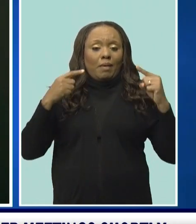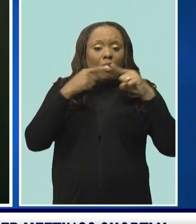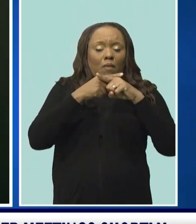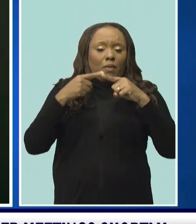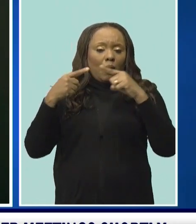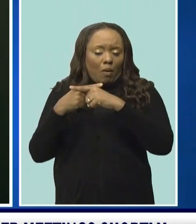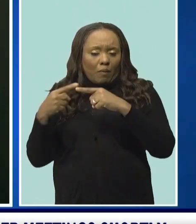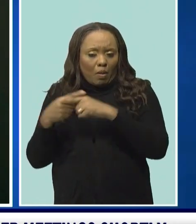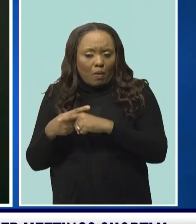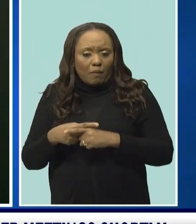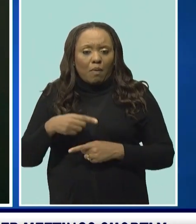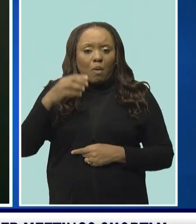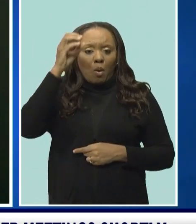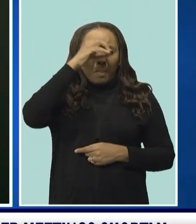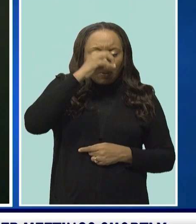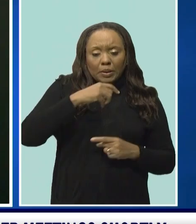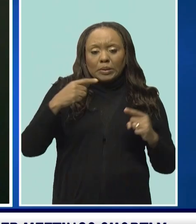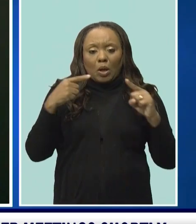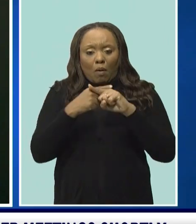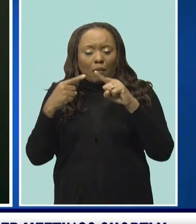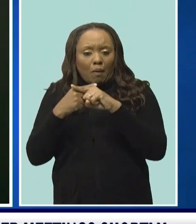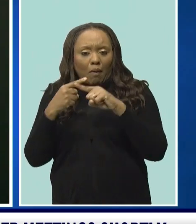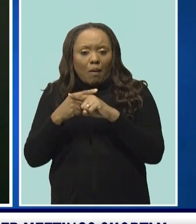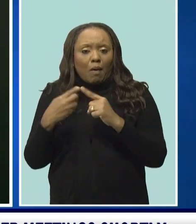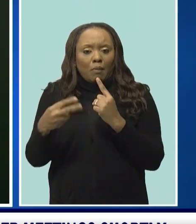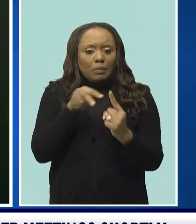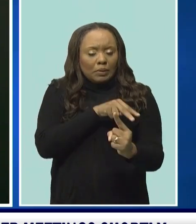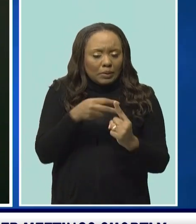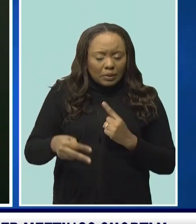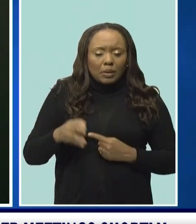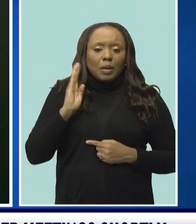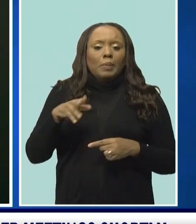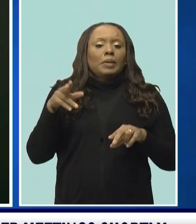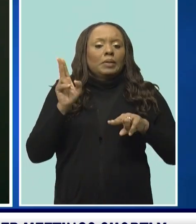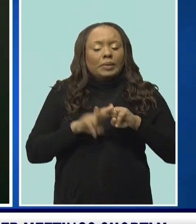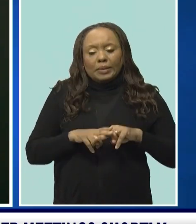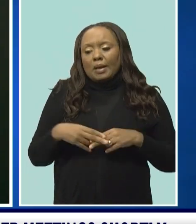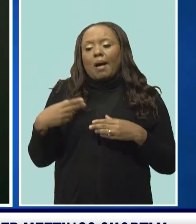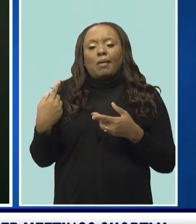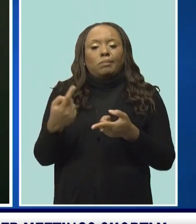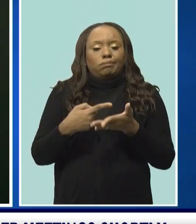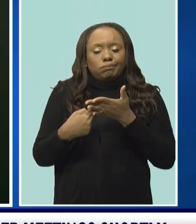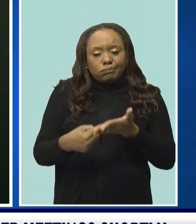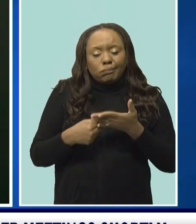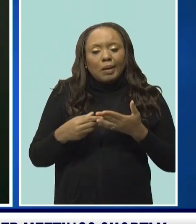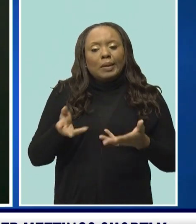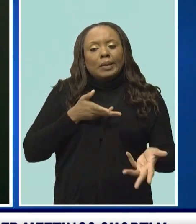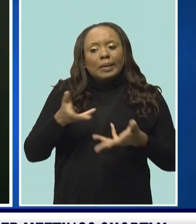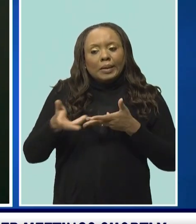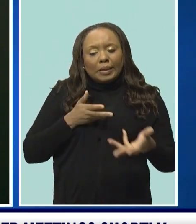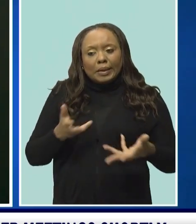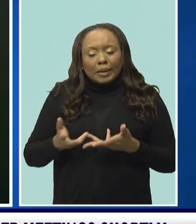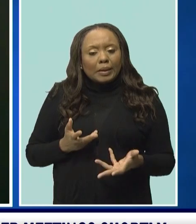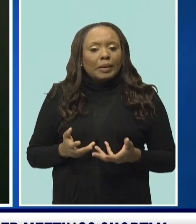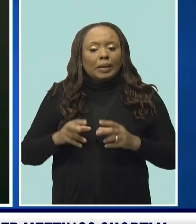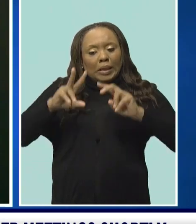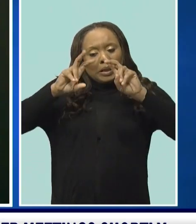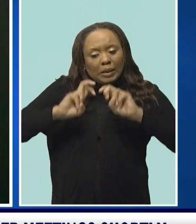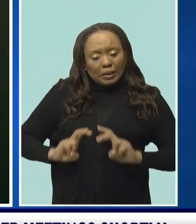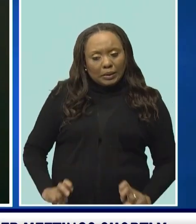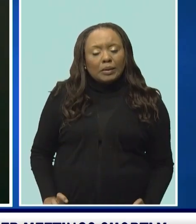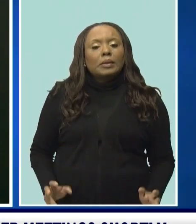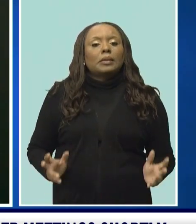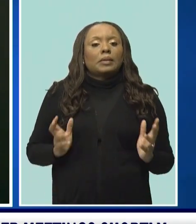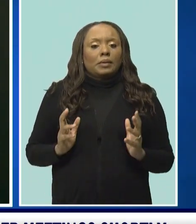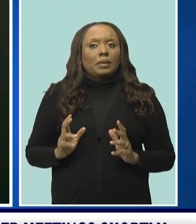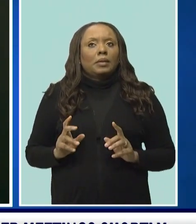and try to debate and find a way through a rather intricate maze of different views. But that will come